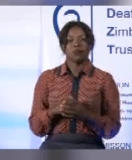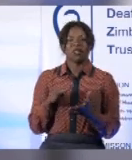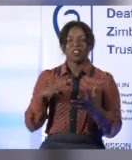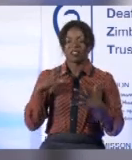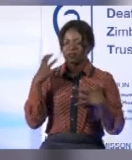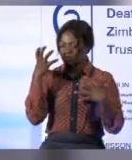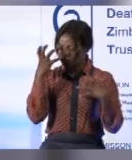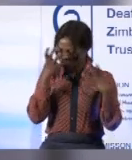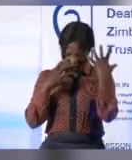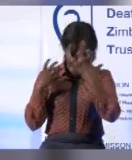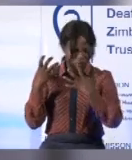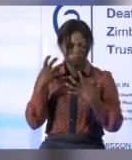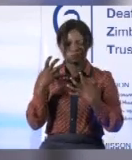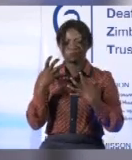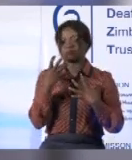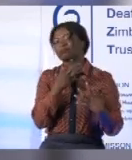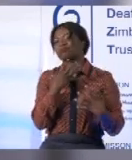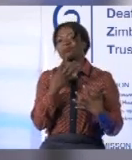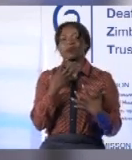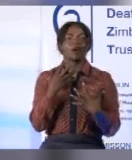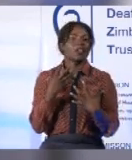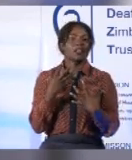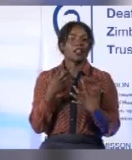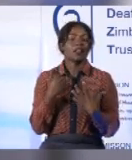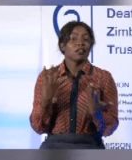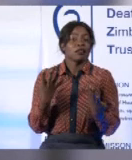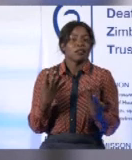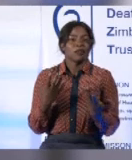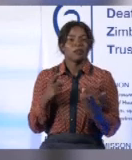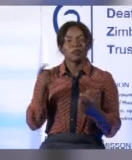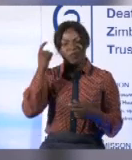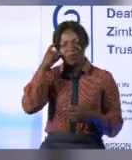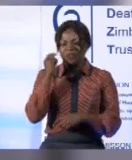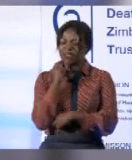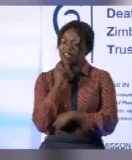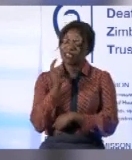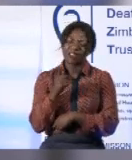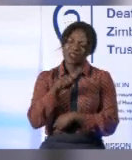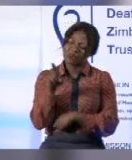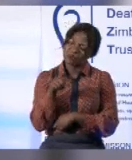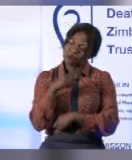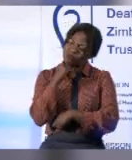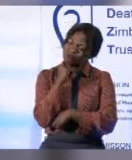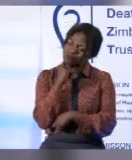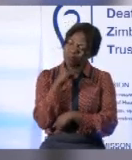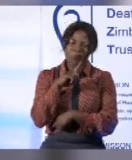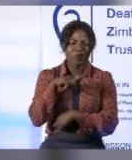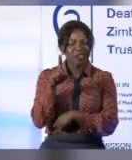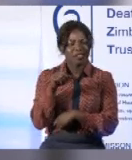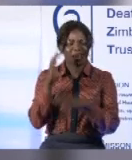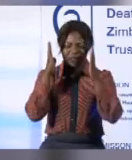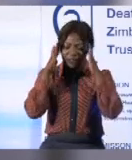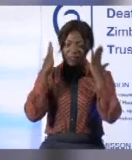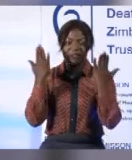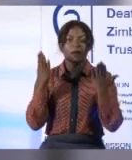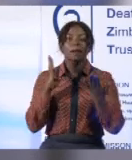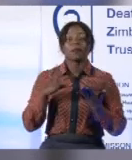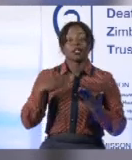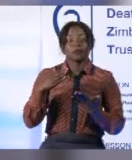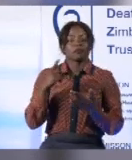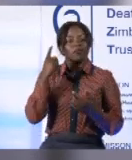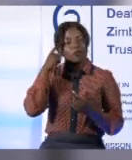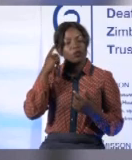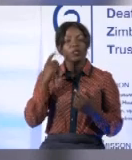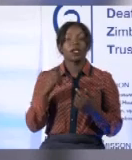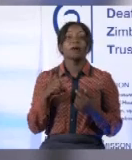depression. You can think maybe I'm doing the wrong thing or I'm doing the right thing, what I'm doing. But at the end, I